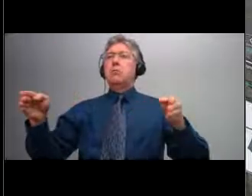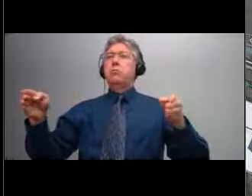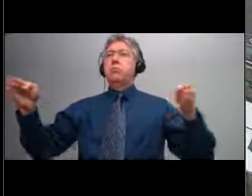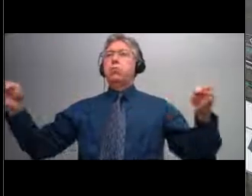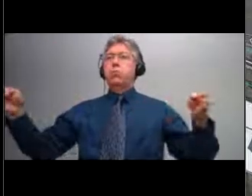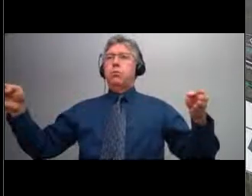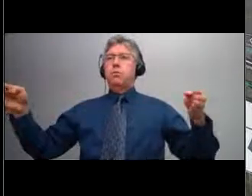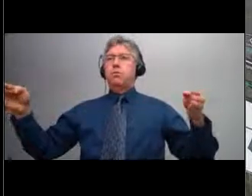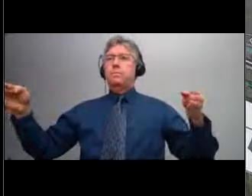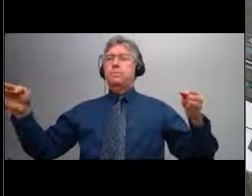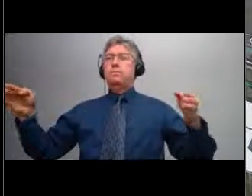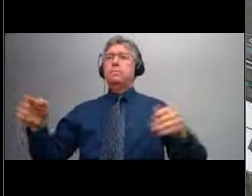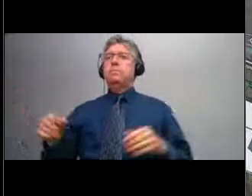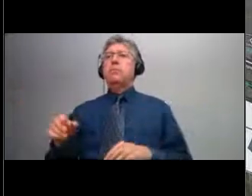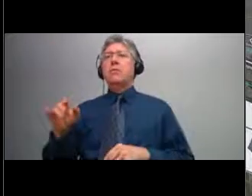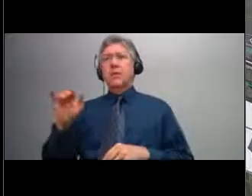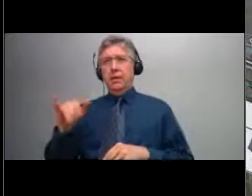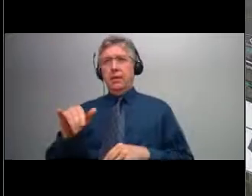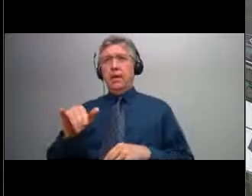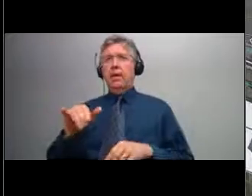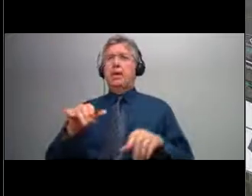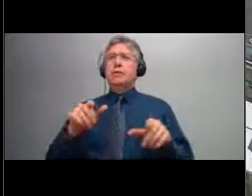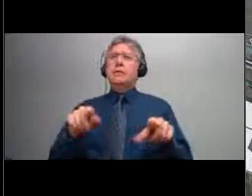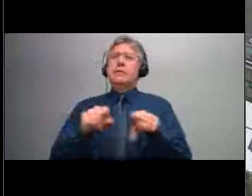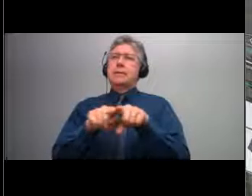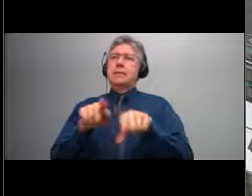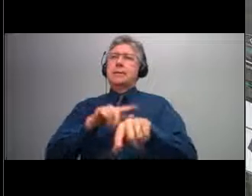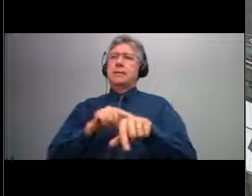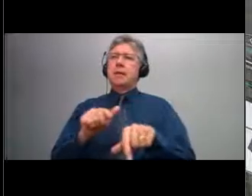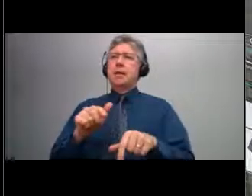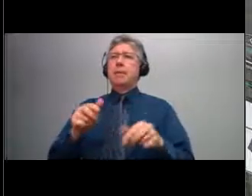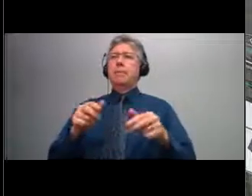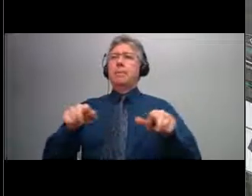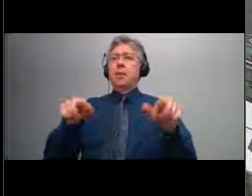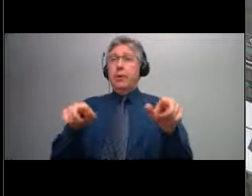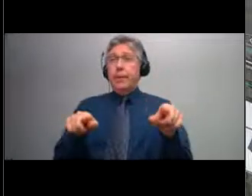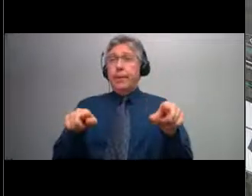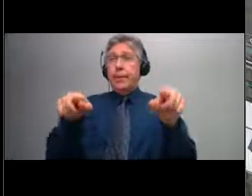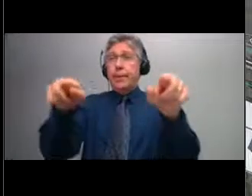both sides of the roadway that coincide with the removal of the existing on-road bike lanes.